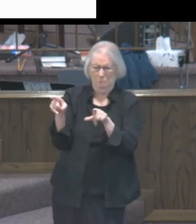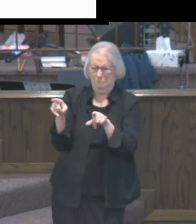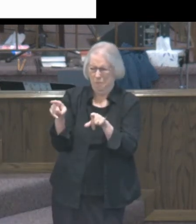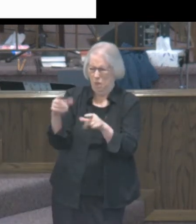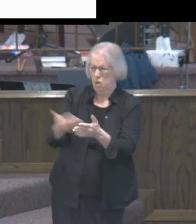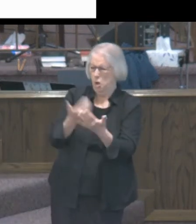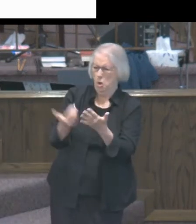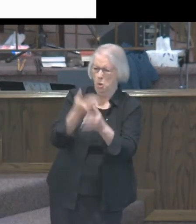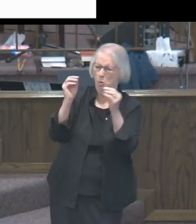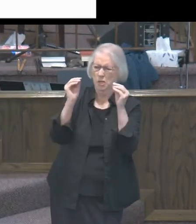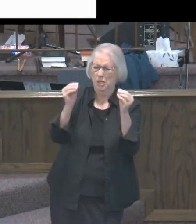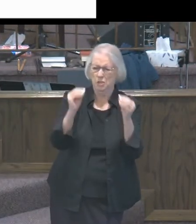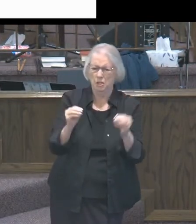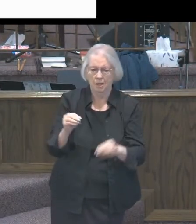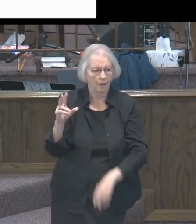this."